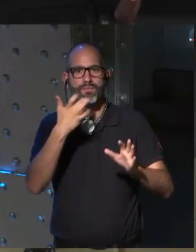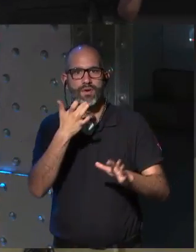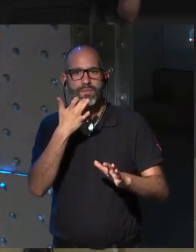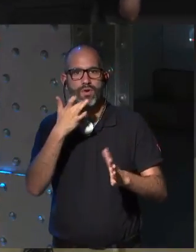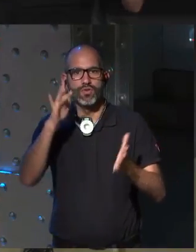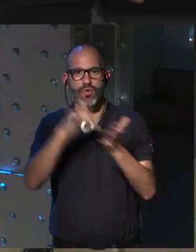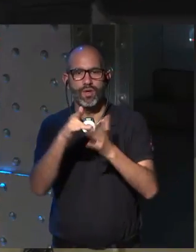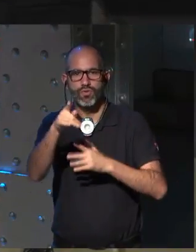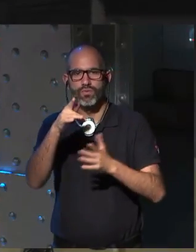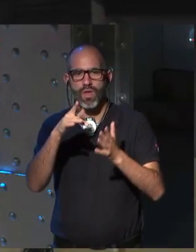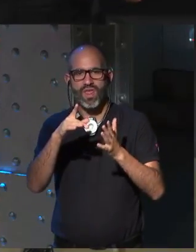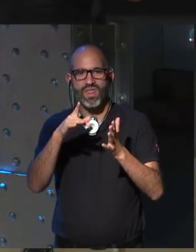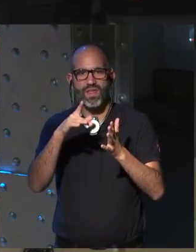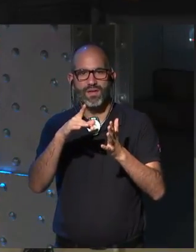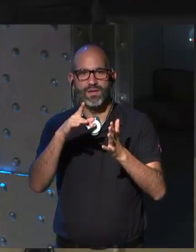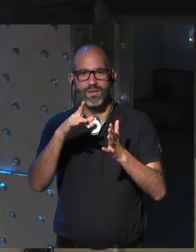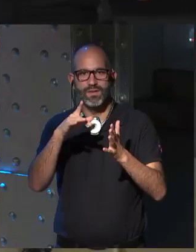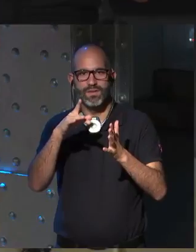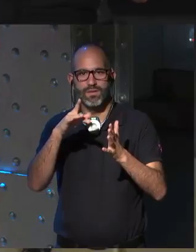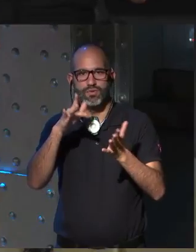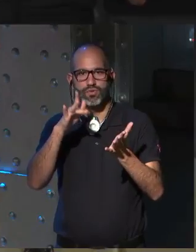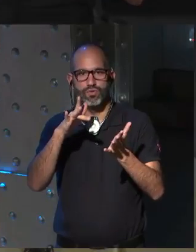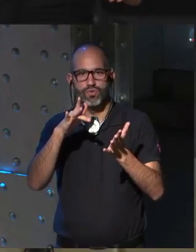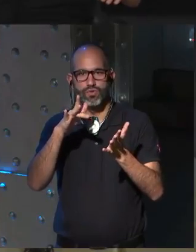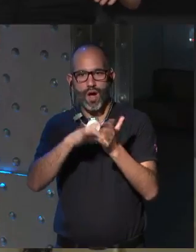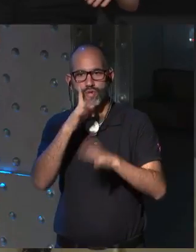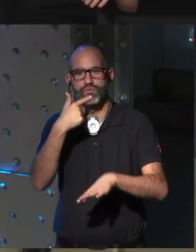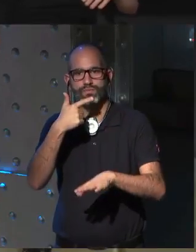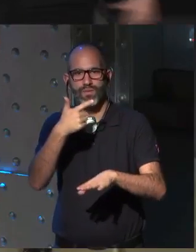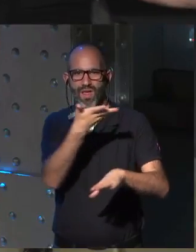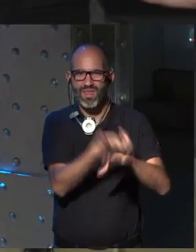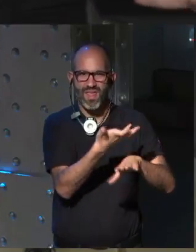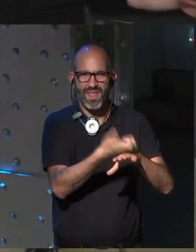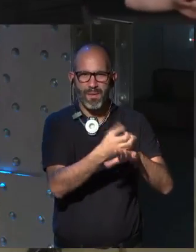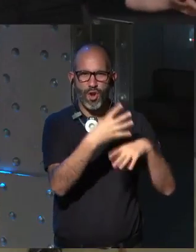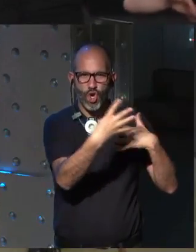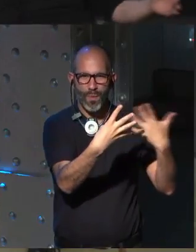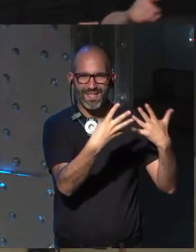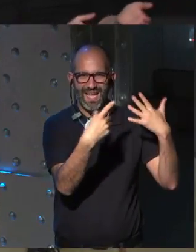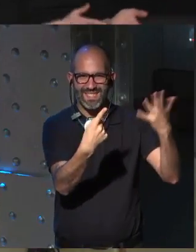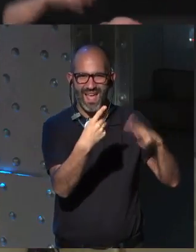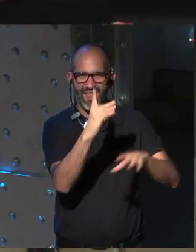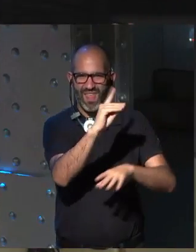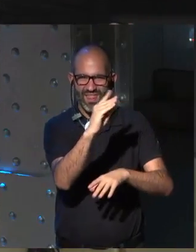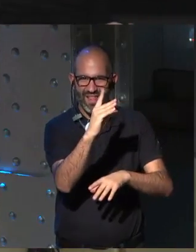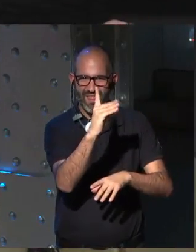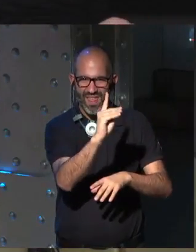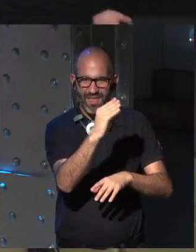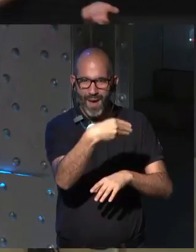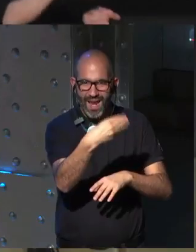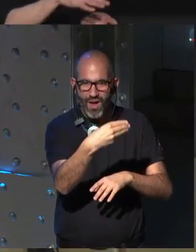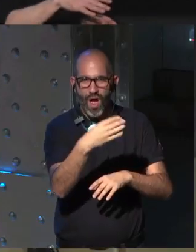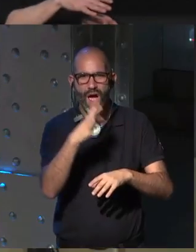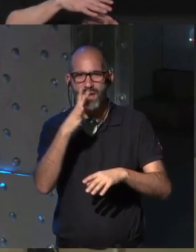you can reach up to 196 decibels. In a CD, the limit is 96. In a vinyl record, it's 75. You